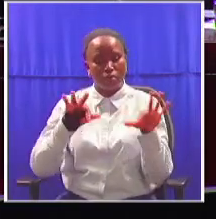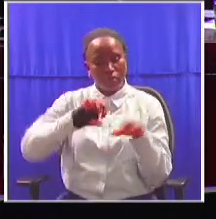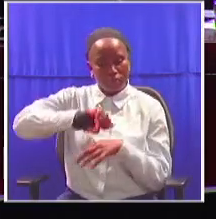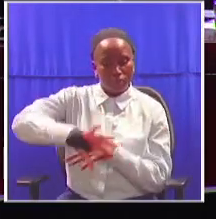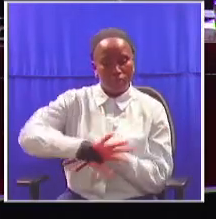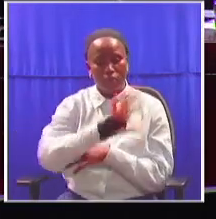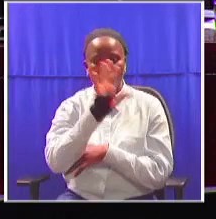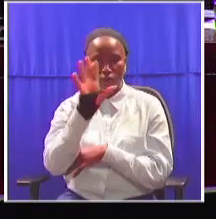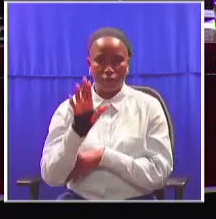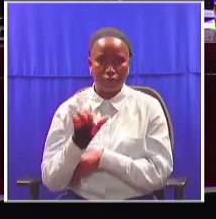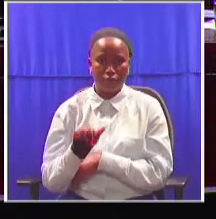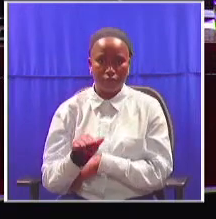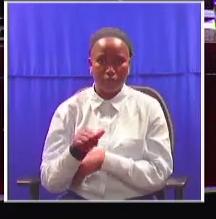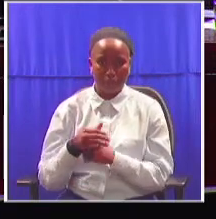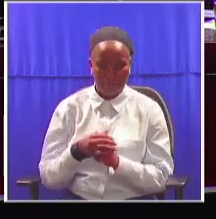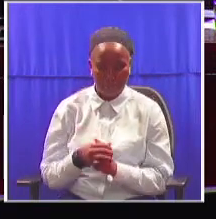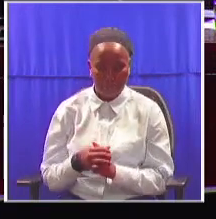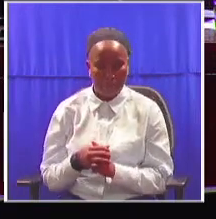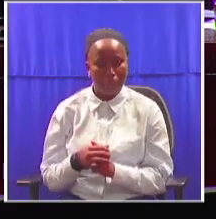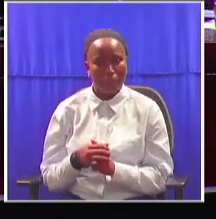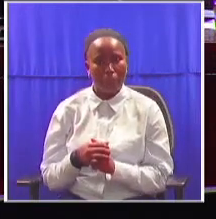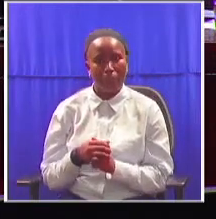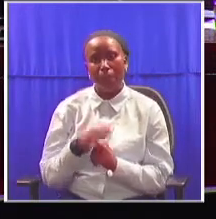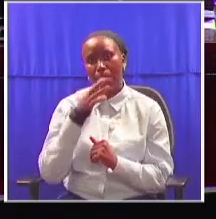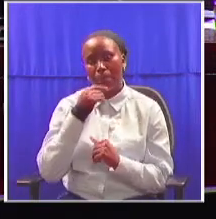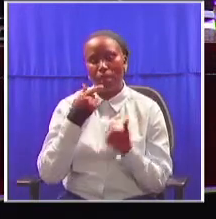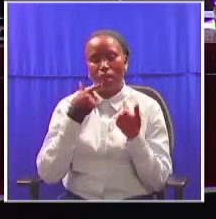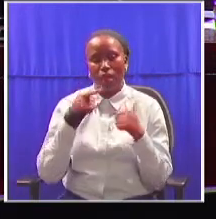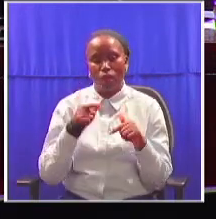Nditama olivuwa chipinga chenda kuwa chone.